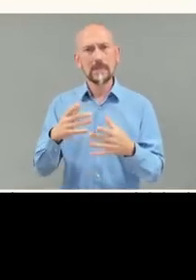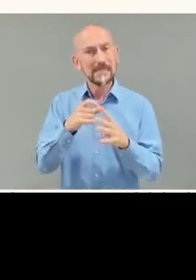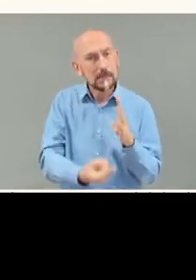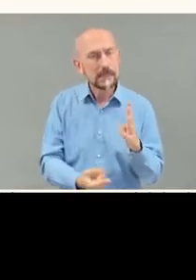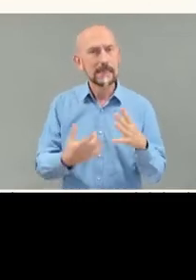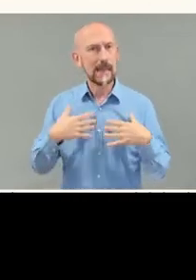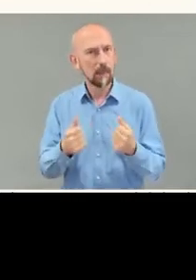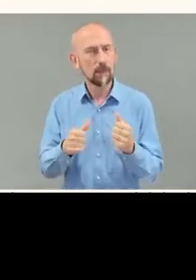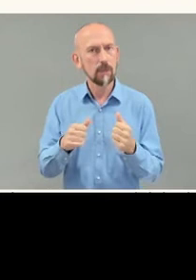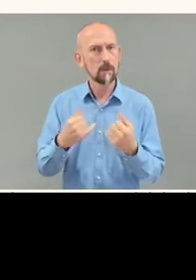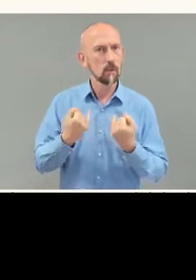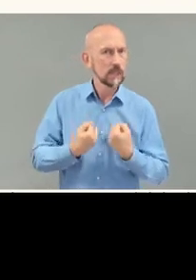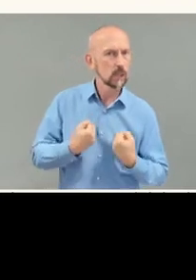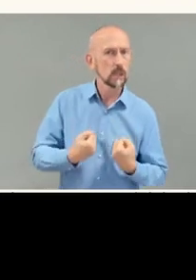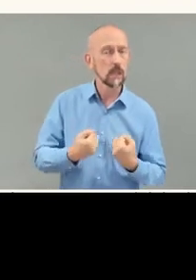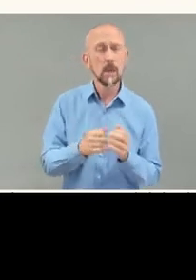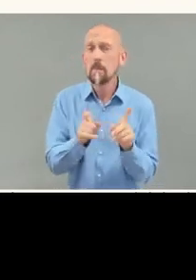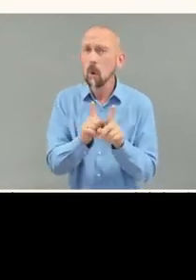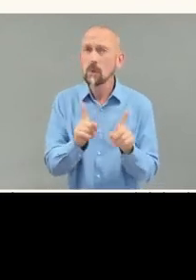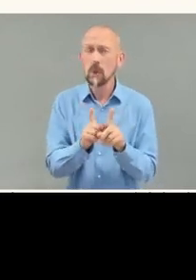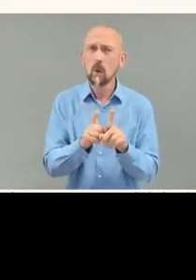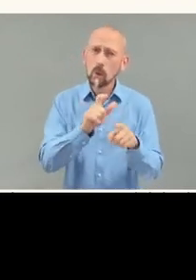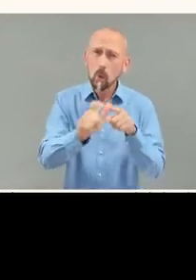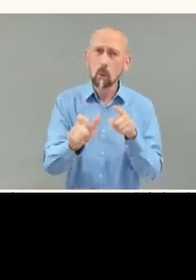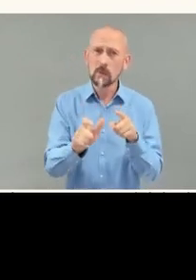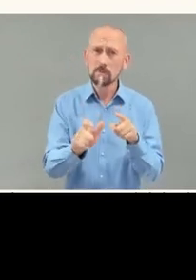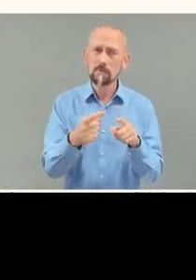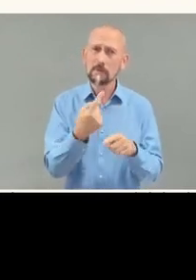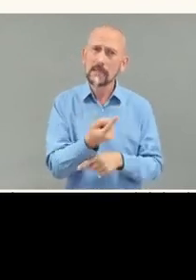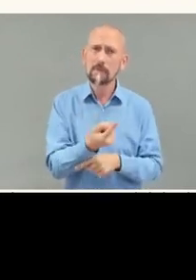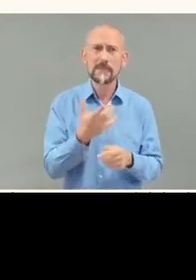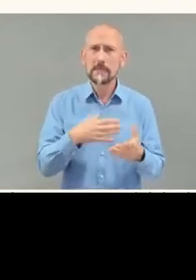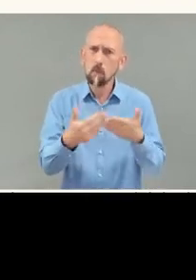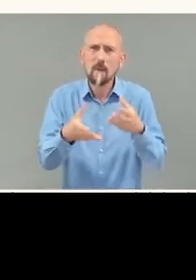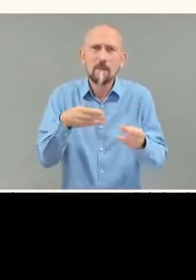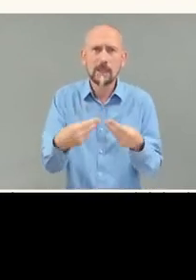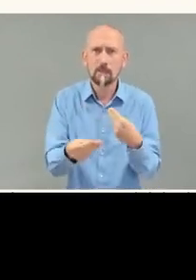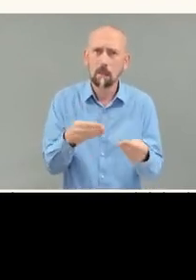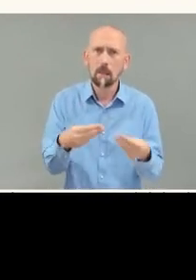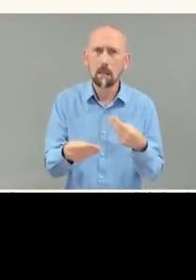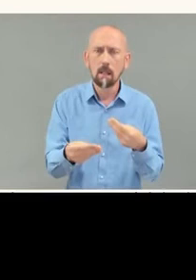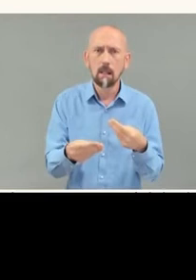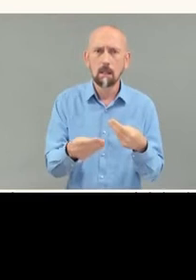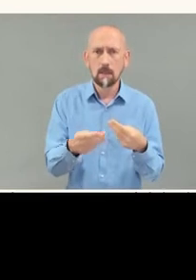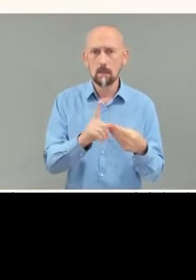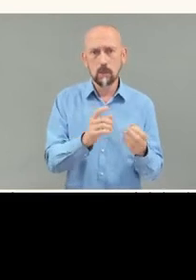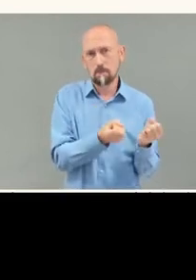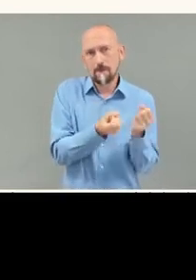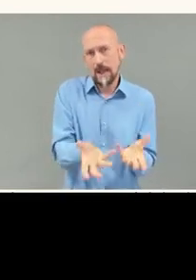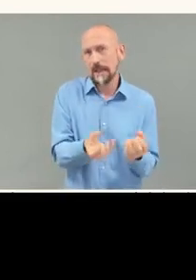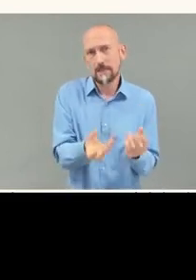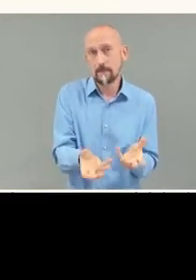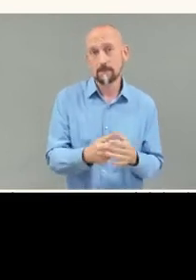that, courses maybe need to be a bit more flexible in terms of their provision. It's really tricky